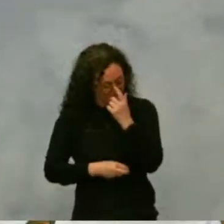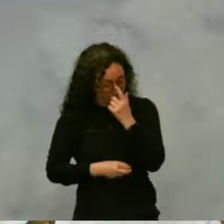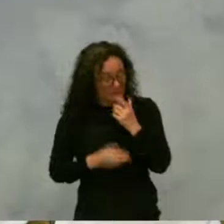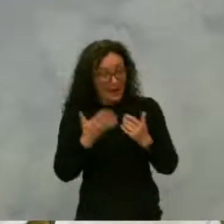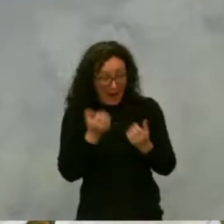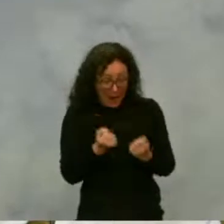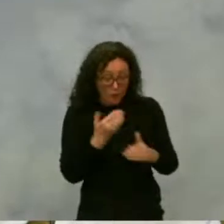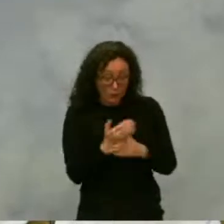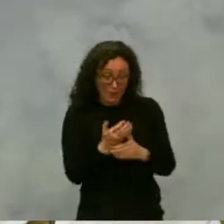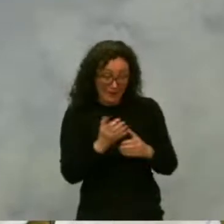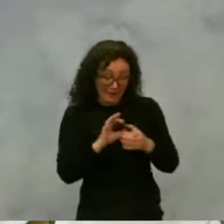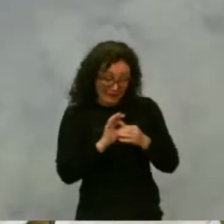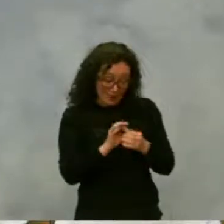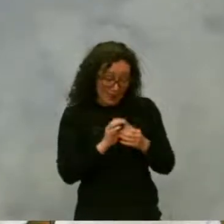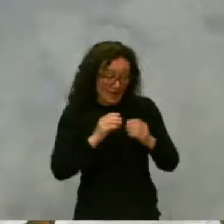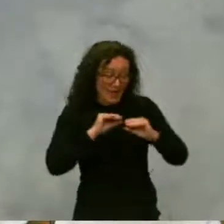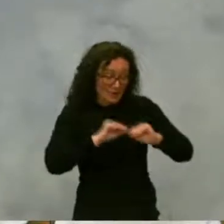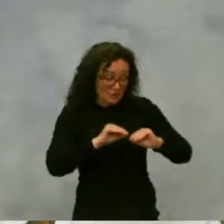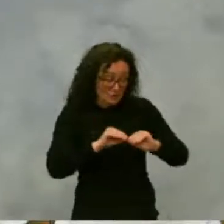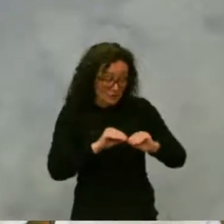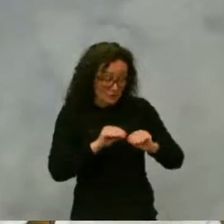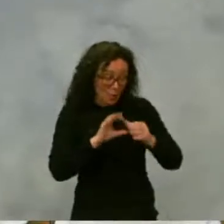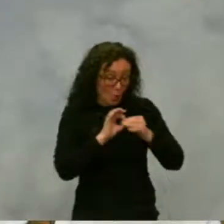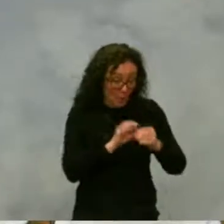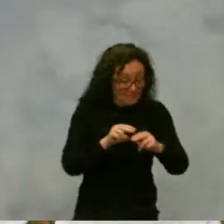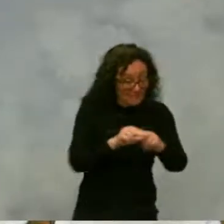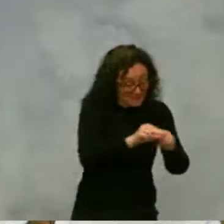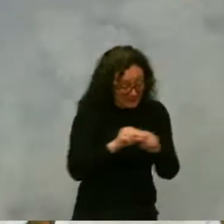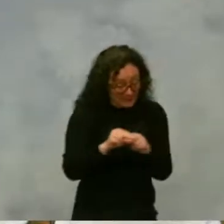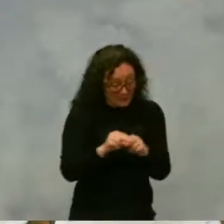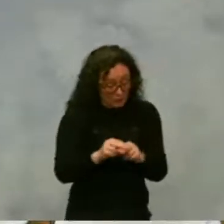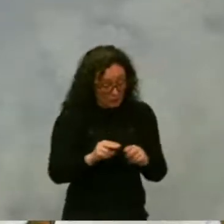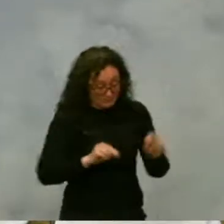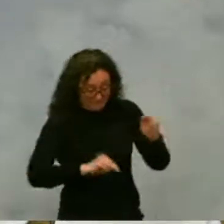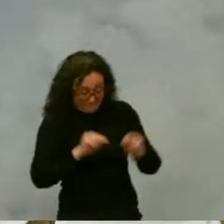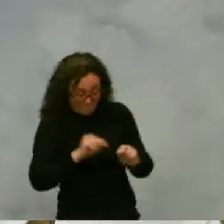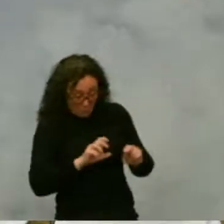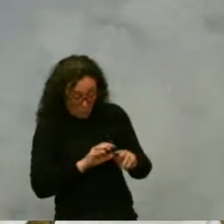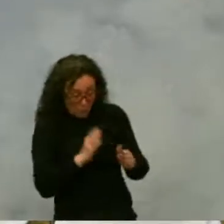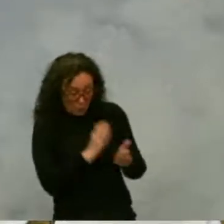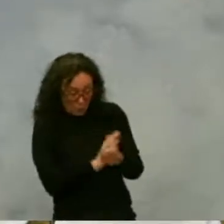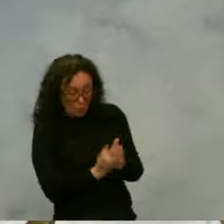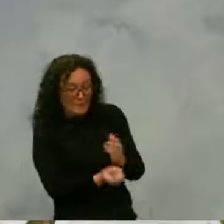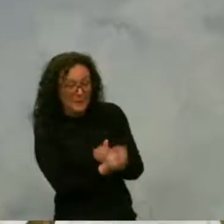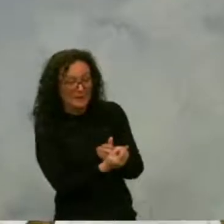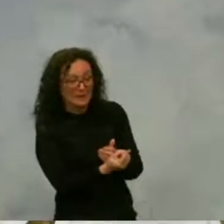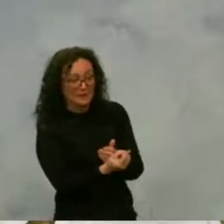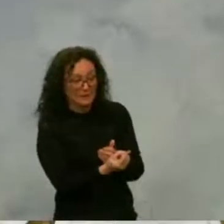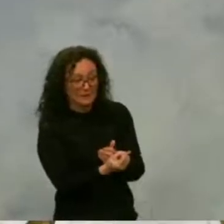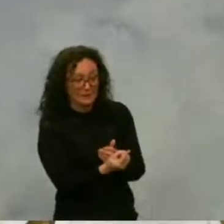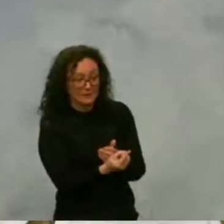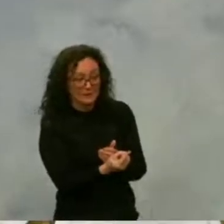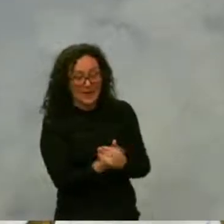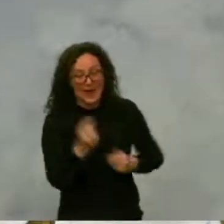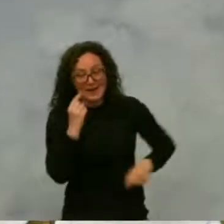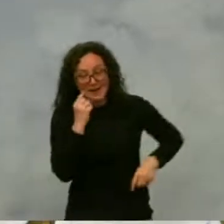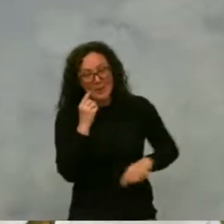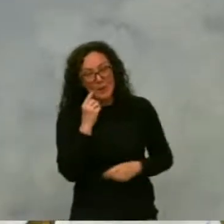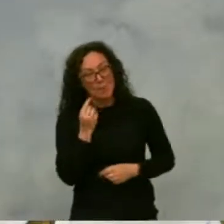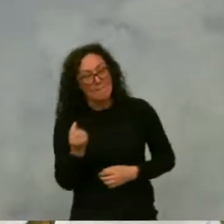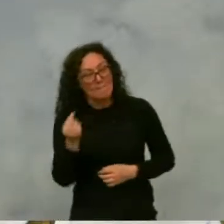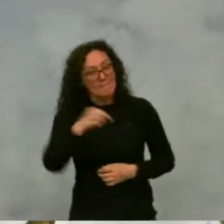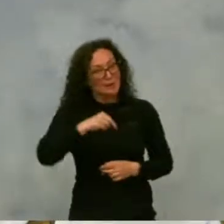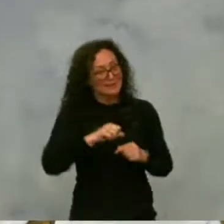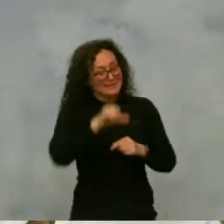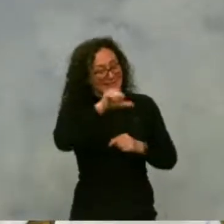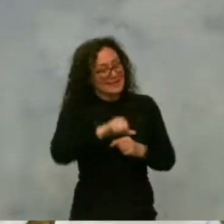education with families at the moment to look at the position, and what we'd intend doing is coming back to probably the next committee